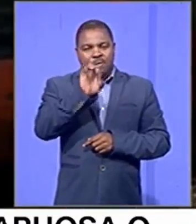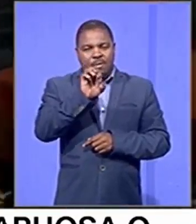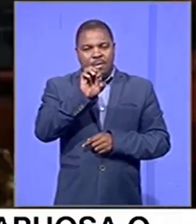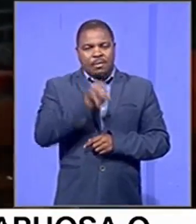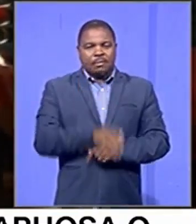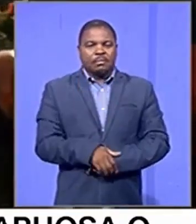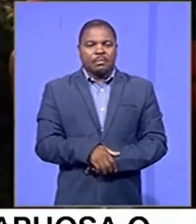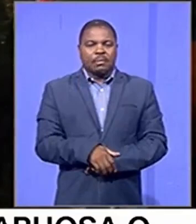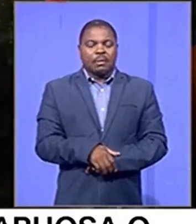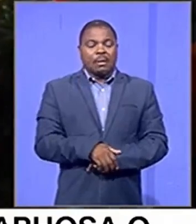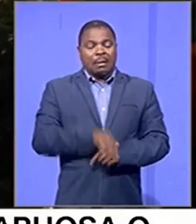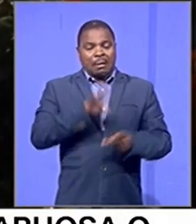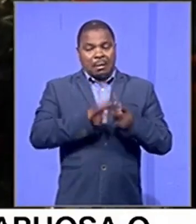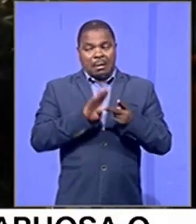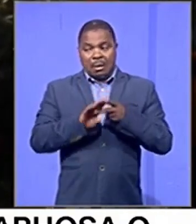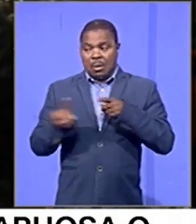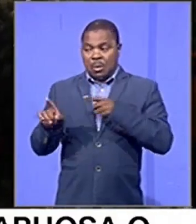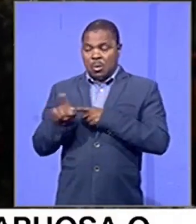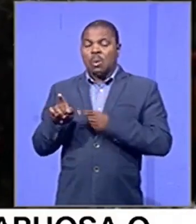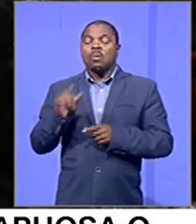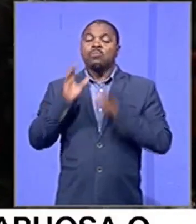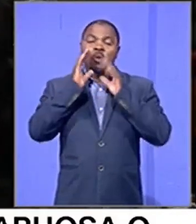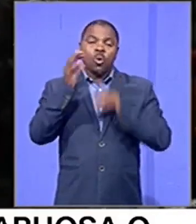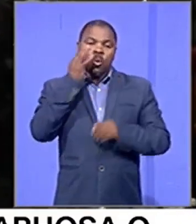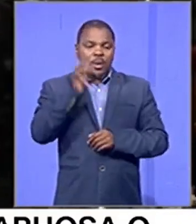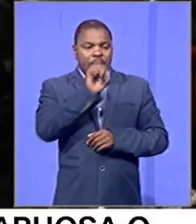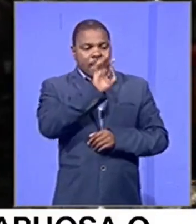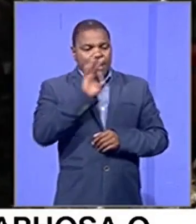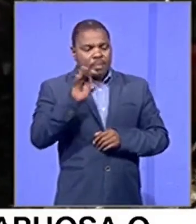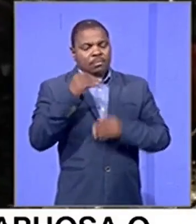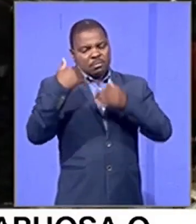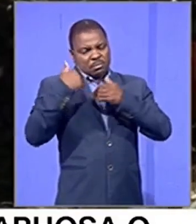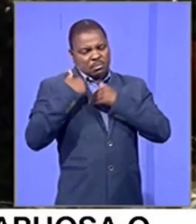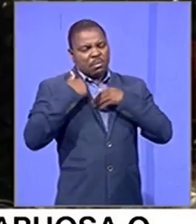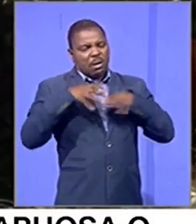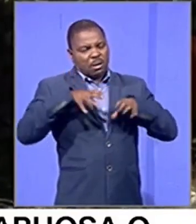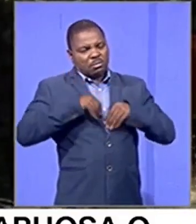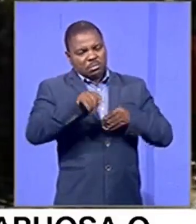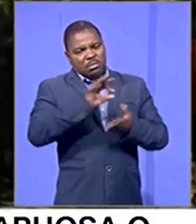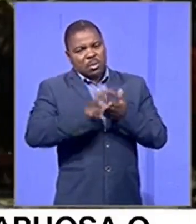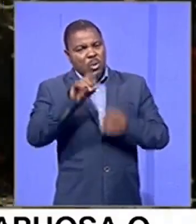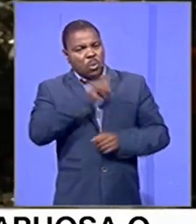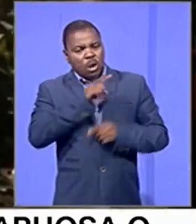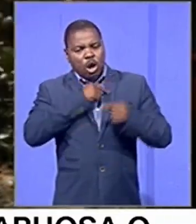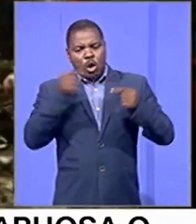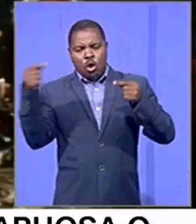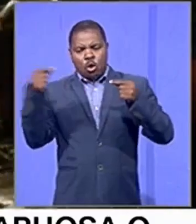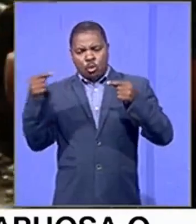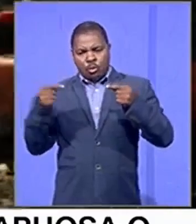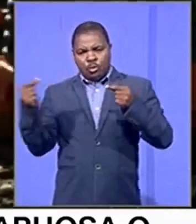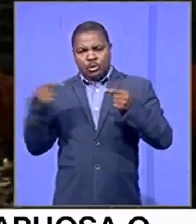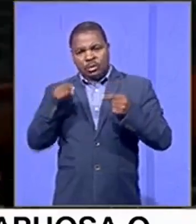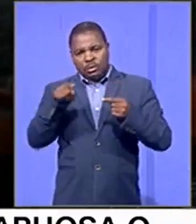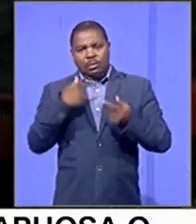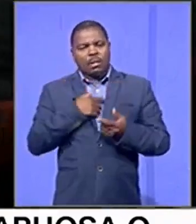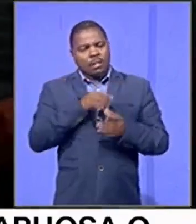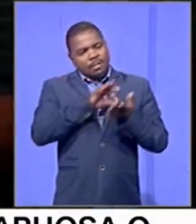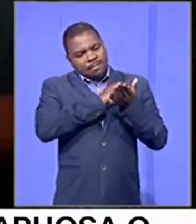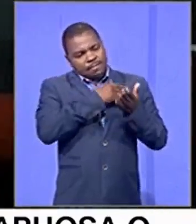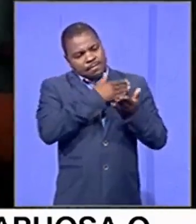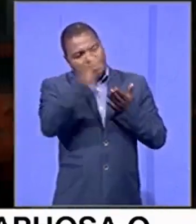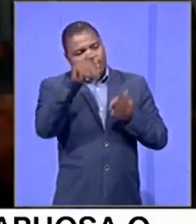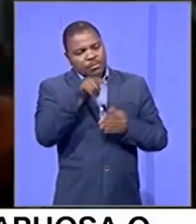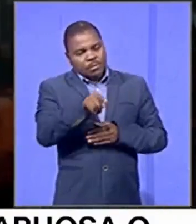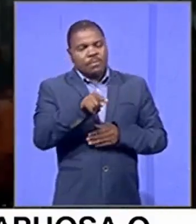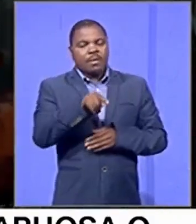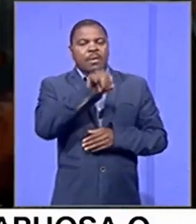o re EFF e rwala maikarabelo a mathata a tikologo ye ka ge e le karolo ya mekgatlo ya kganetšo yeo e tlišitšego ANC ka